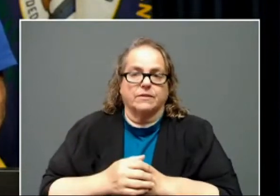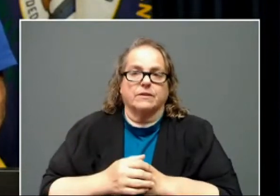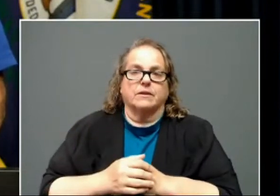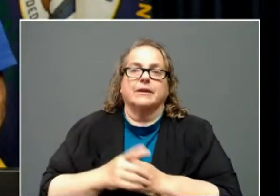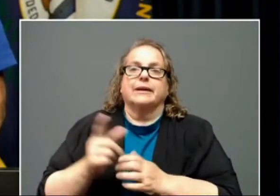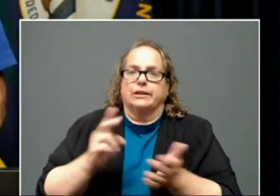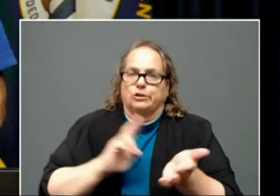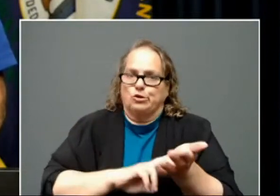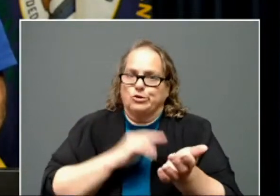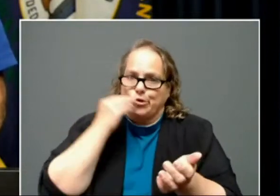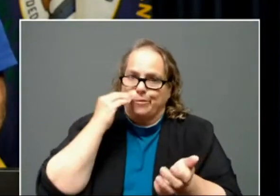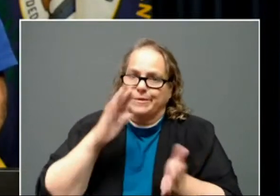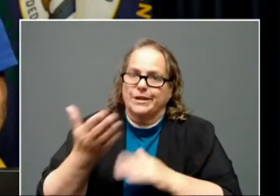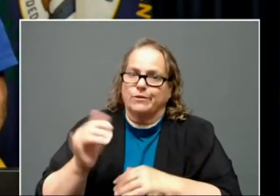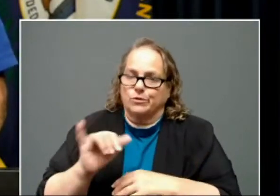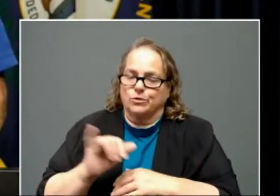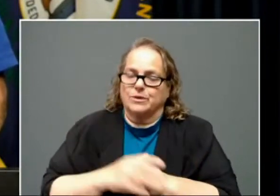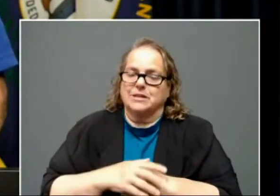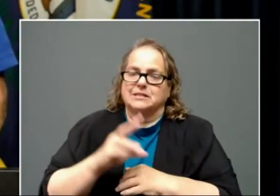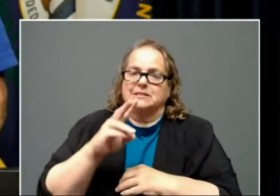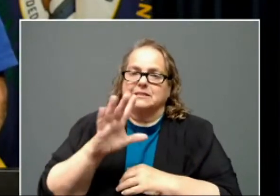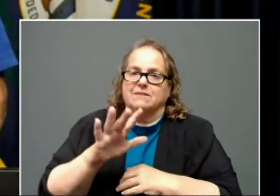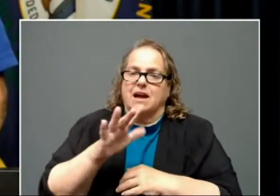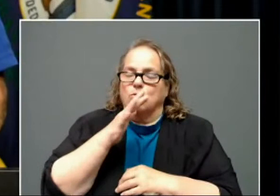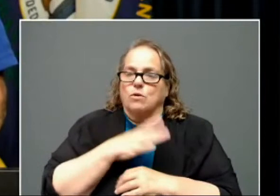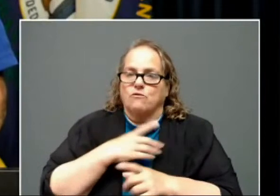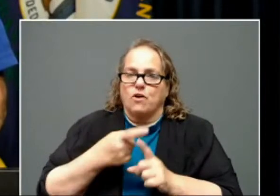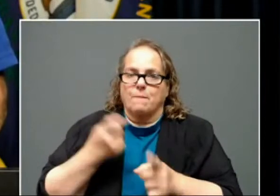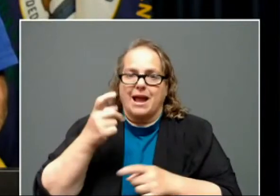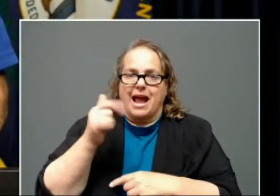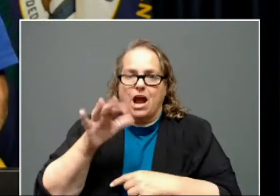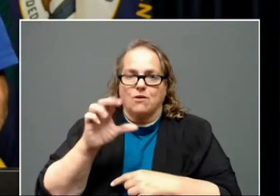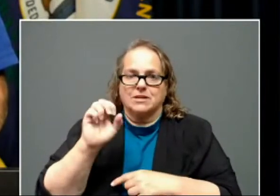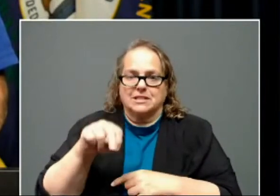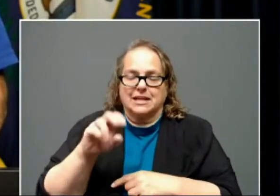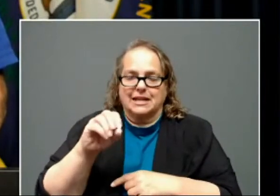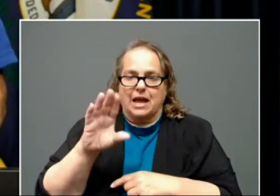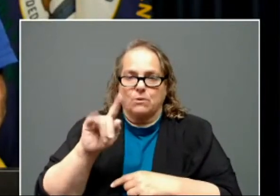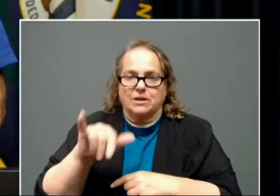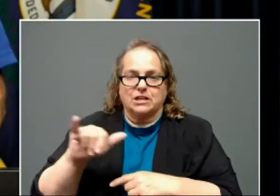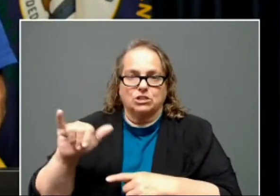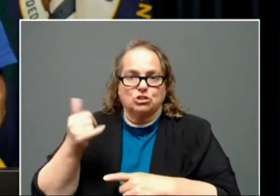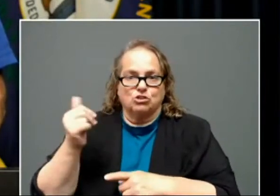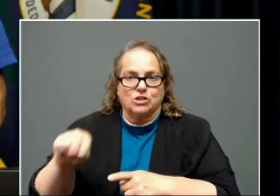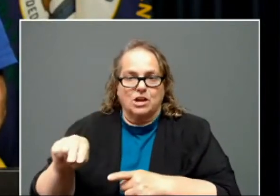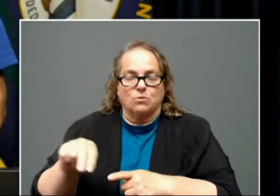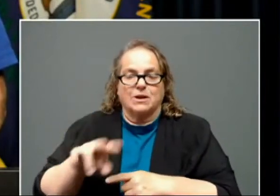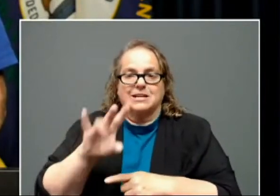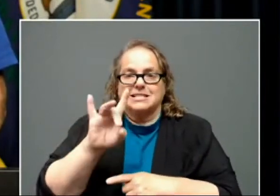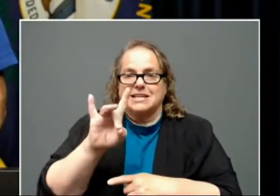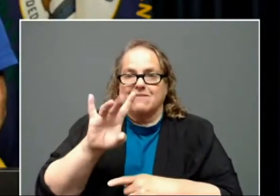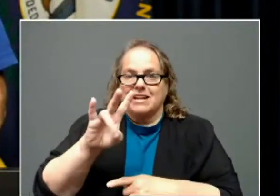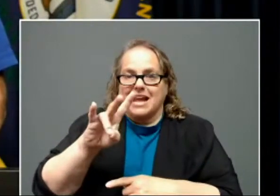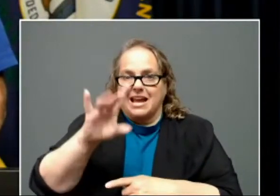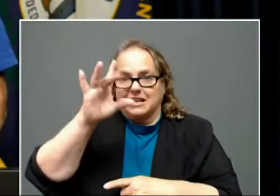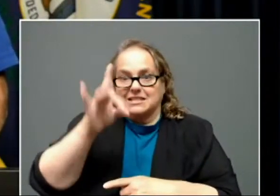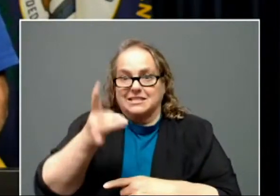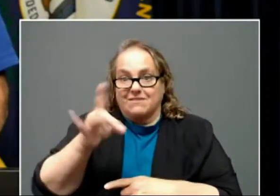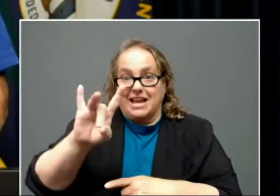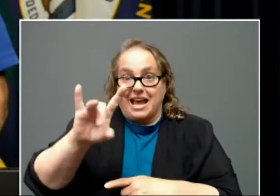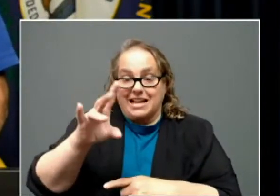A 65-year-old woman from Harrison County. That's a January death. 78-year-old man from Hart County. That's a March